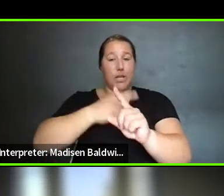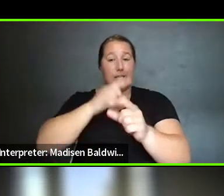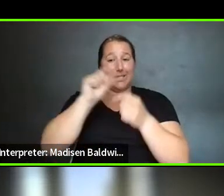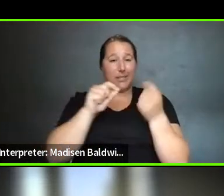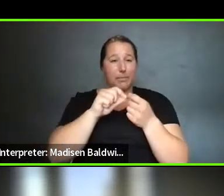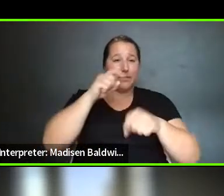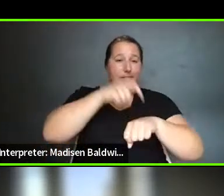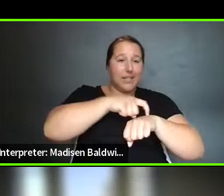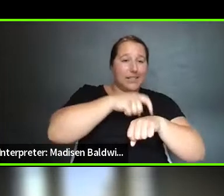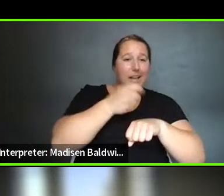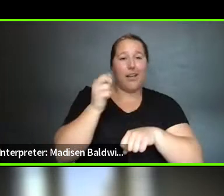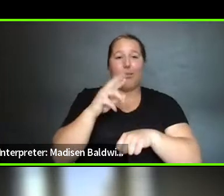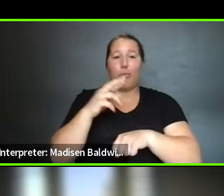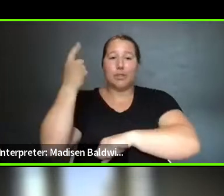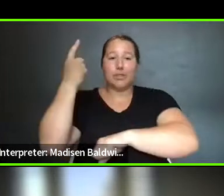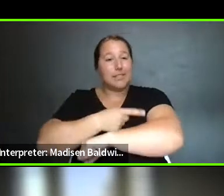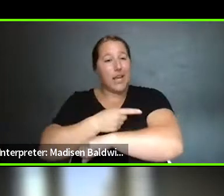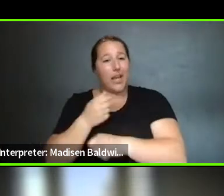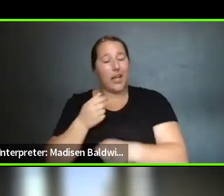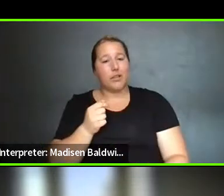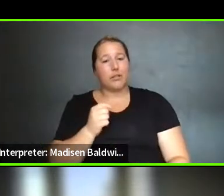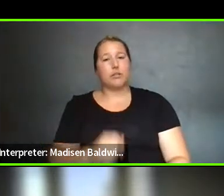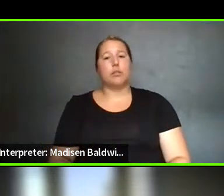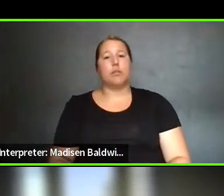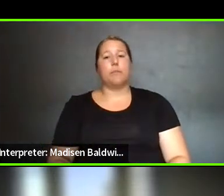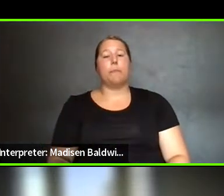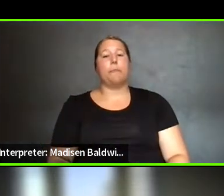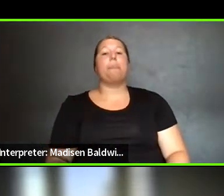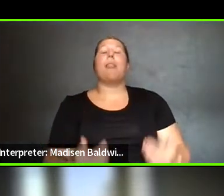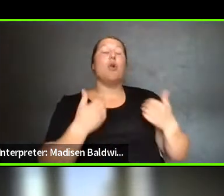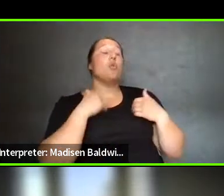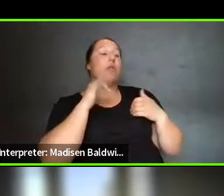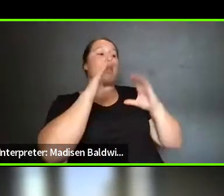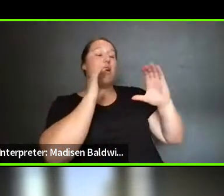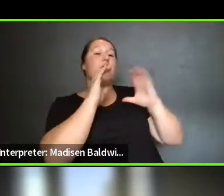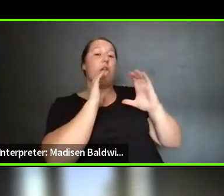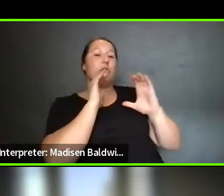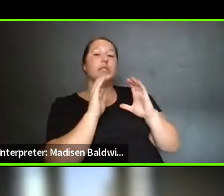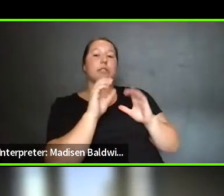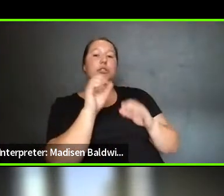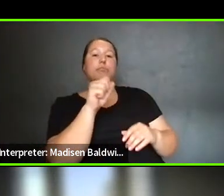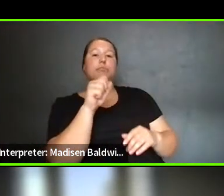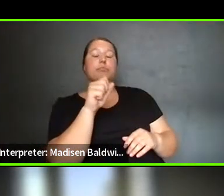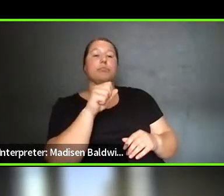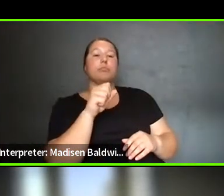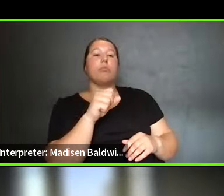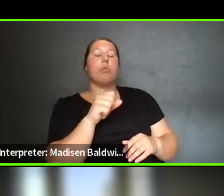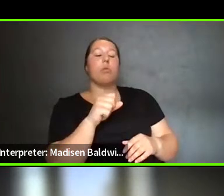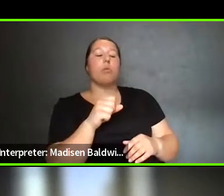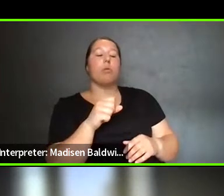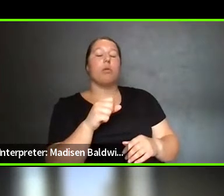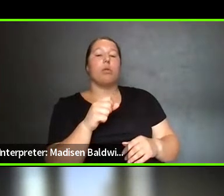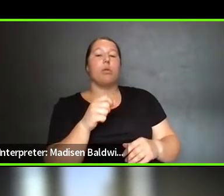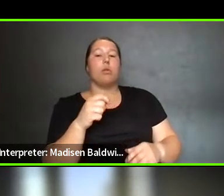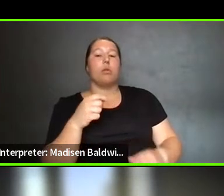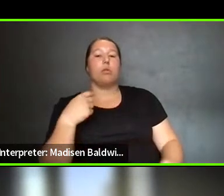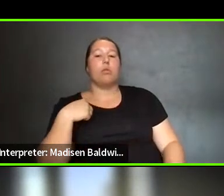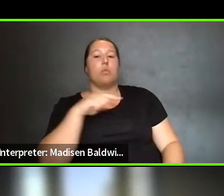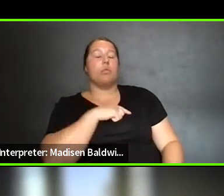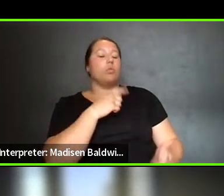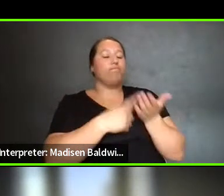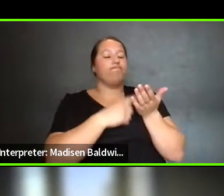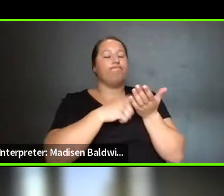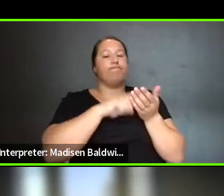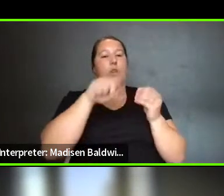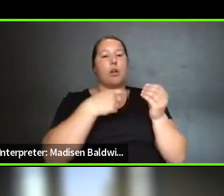date? So we've had that conversation, and we're trying to, we talked about like the 5th